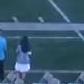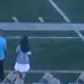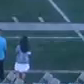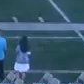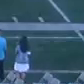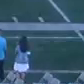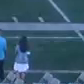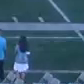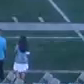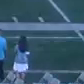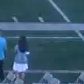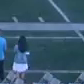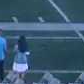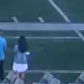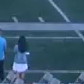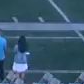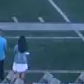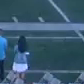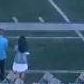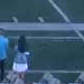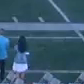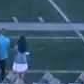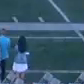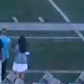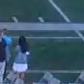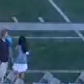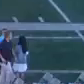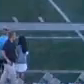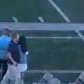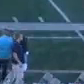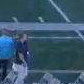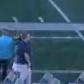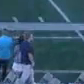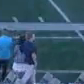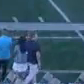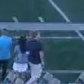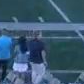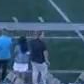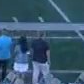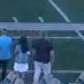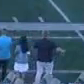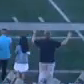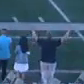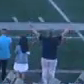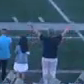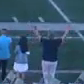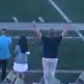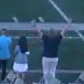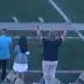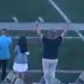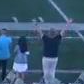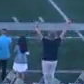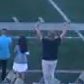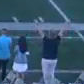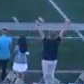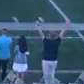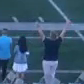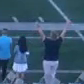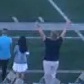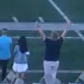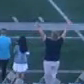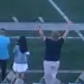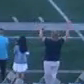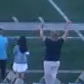parents, I'm happy to introduce to you the class of 2019. As a symbol of your